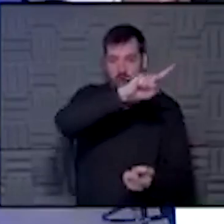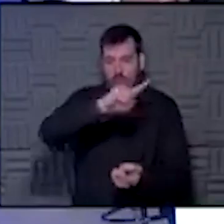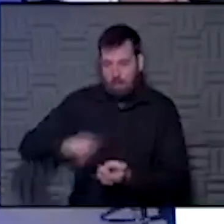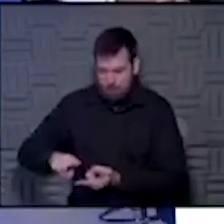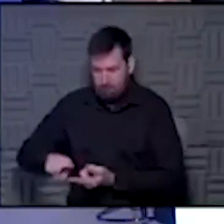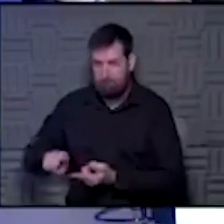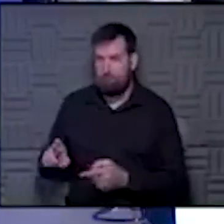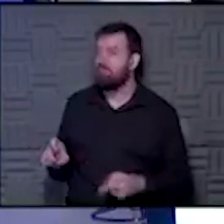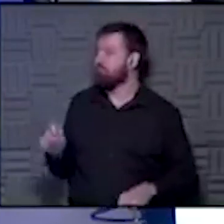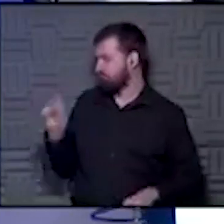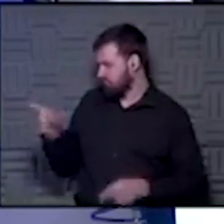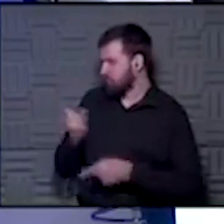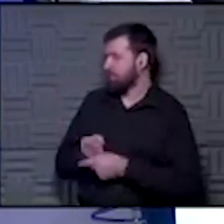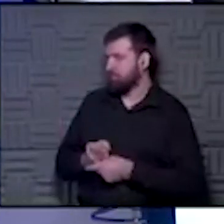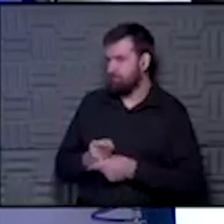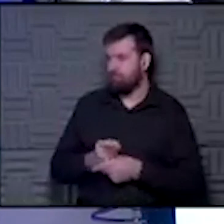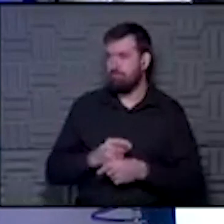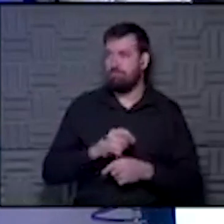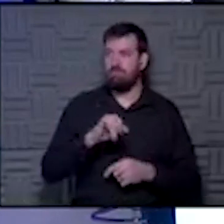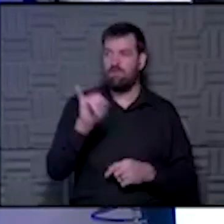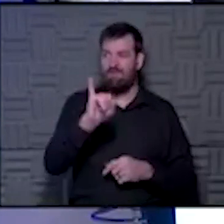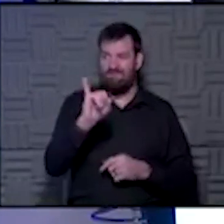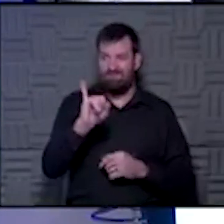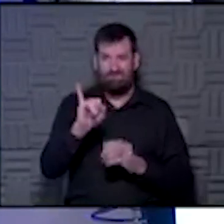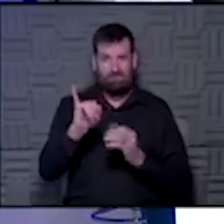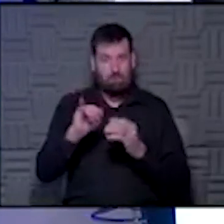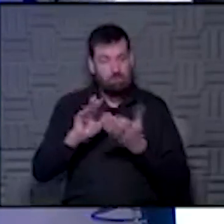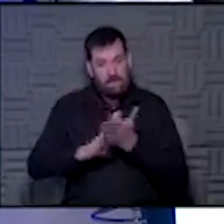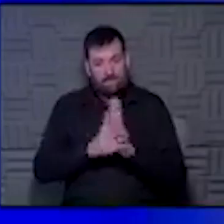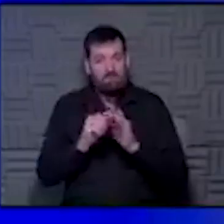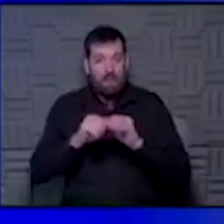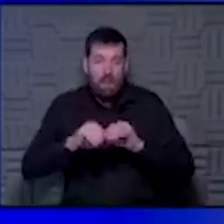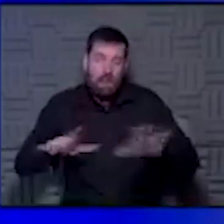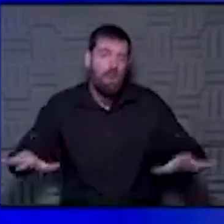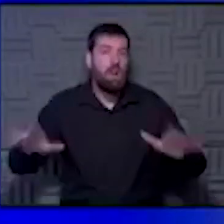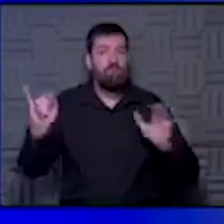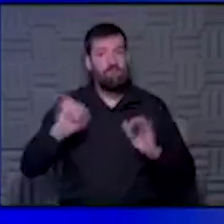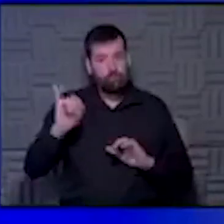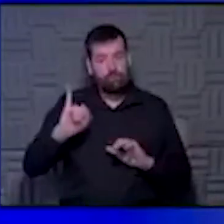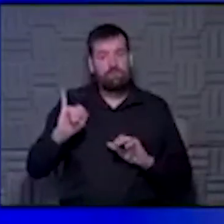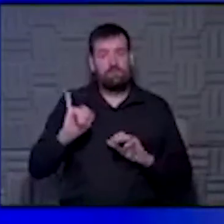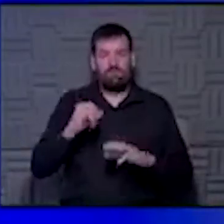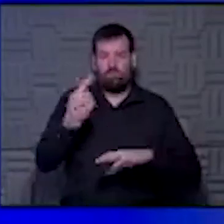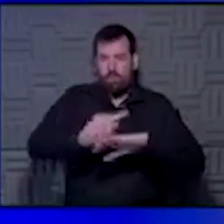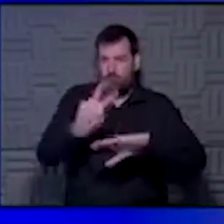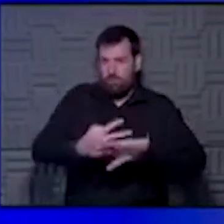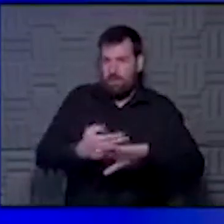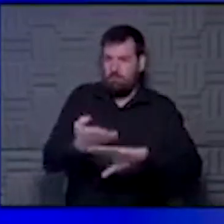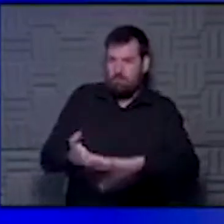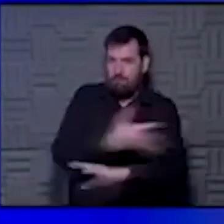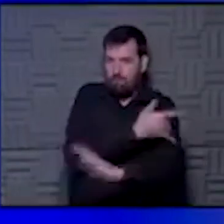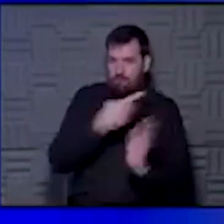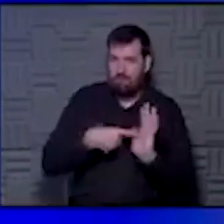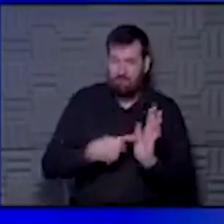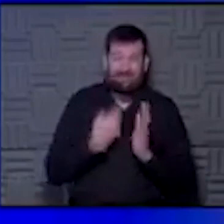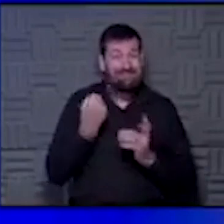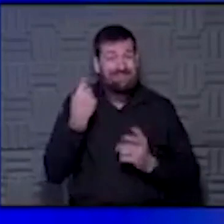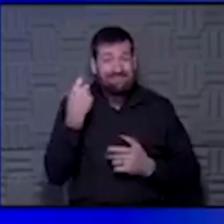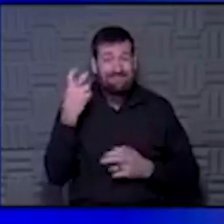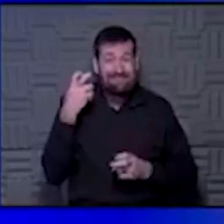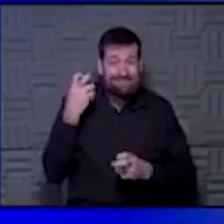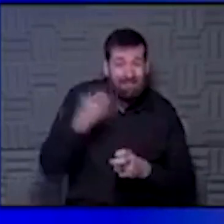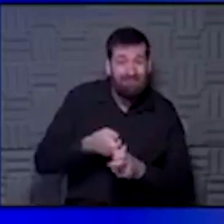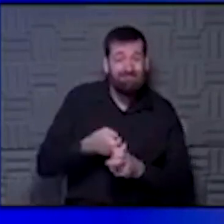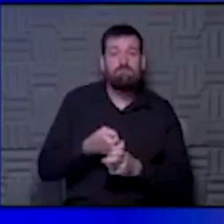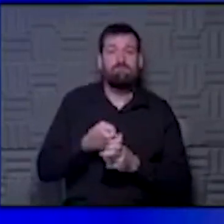yeah. Infectivity is a few days before start of symptoms. Now, there's a tricky part is some people are